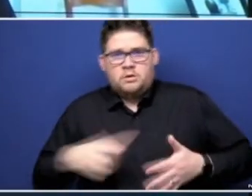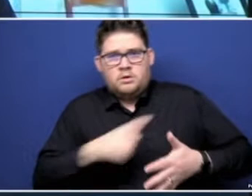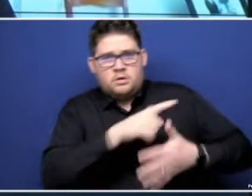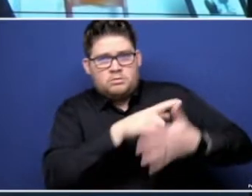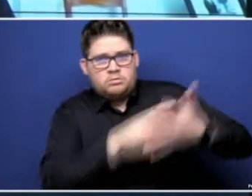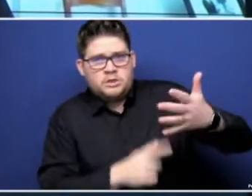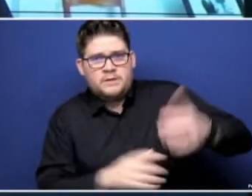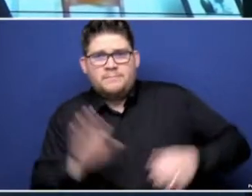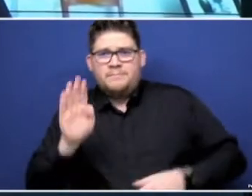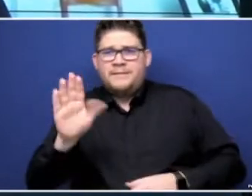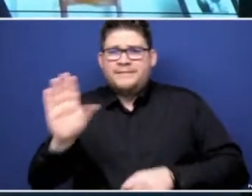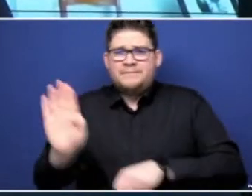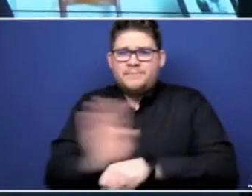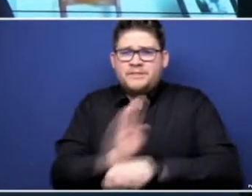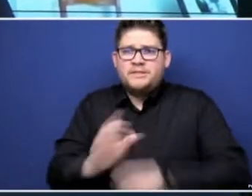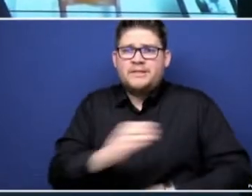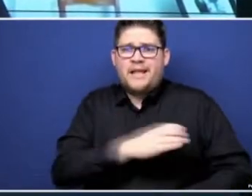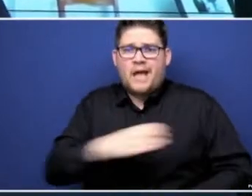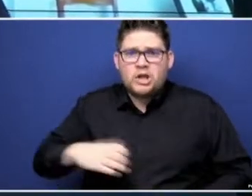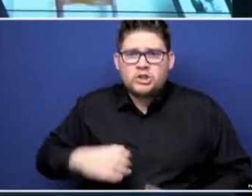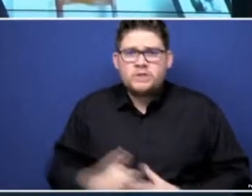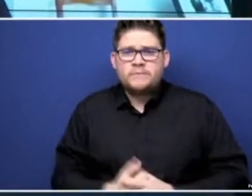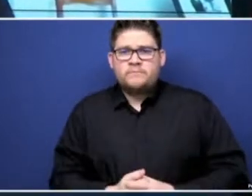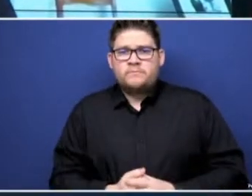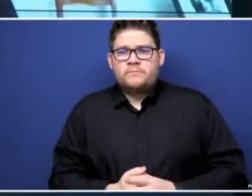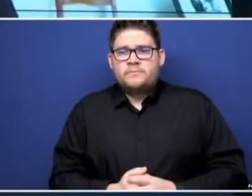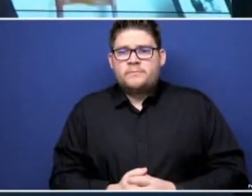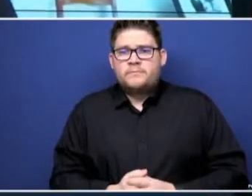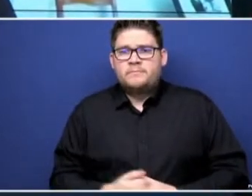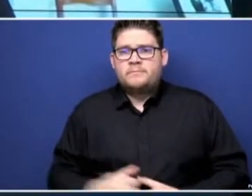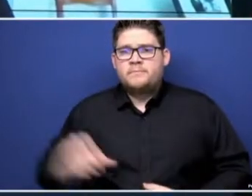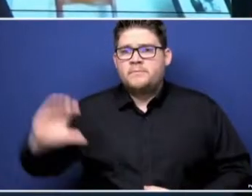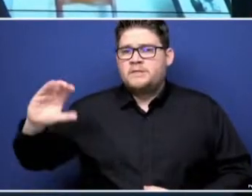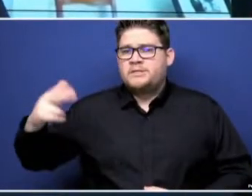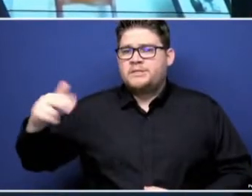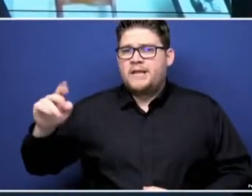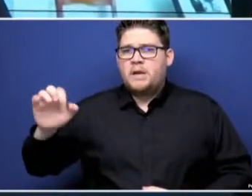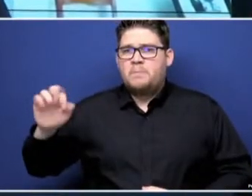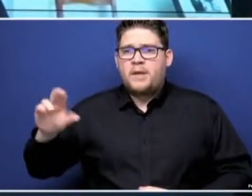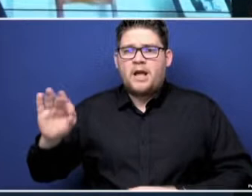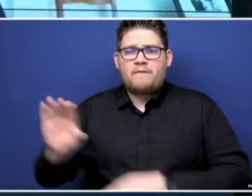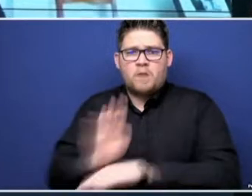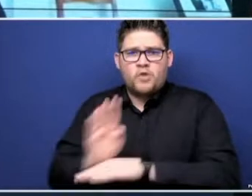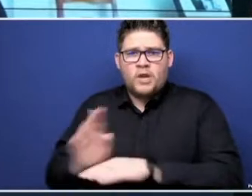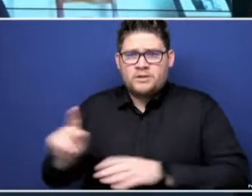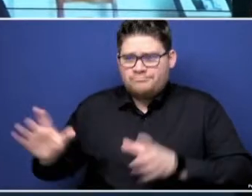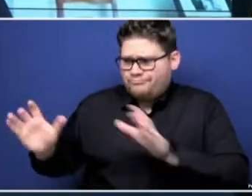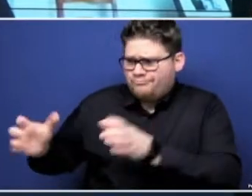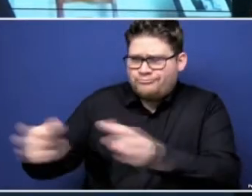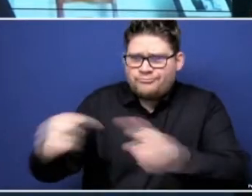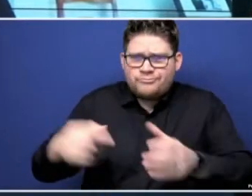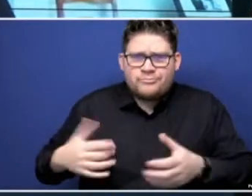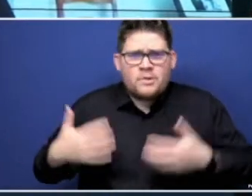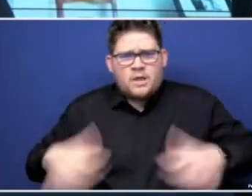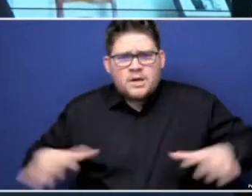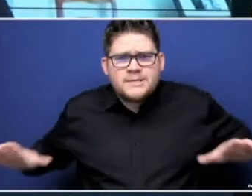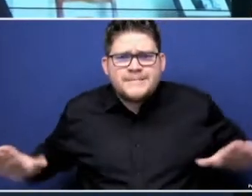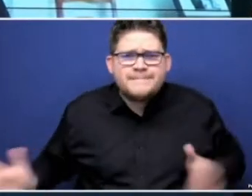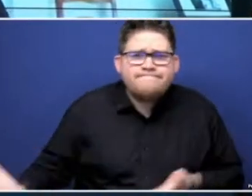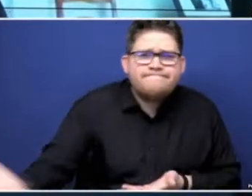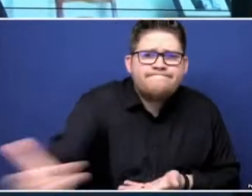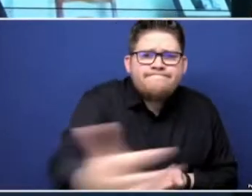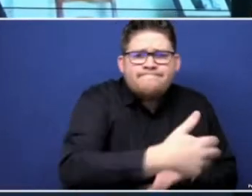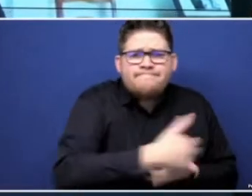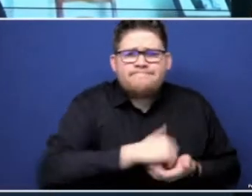help make this a success. We have partners that are helping us get the word out, address vaccine